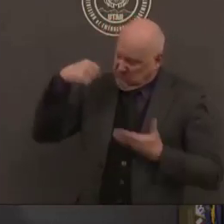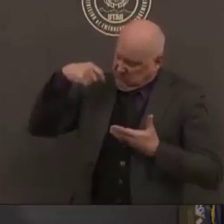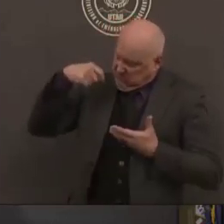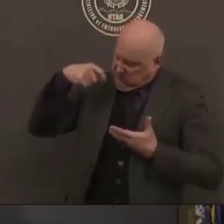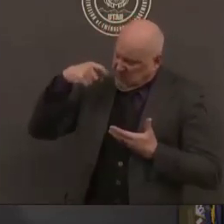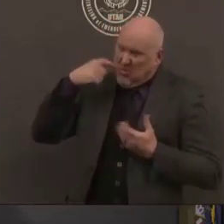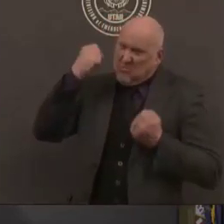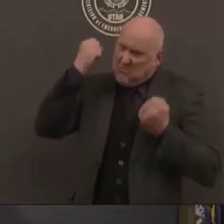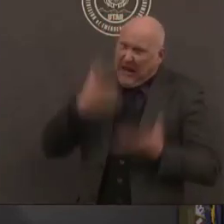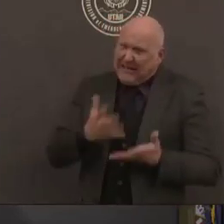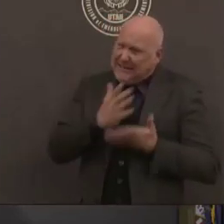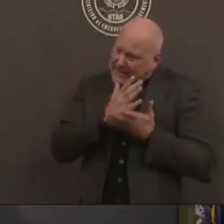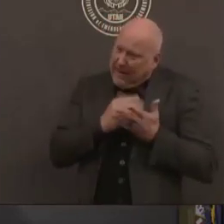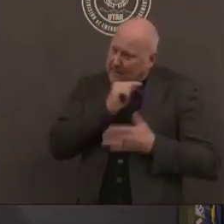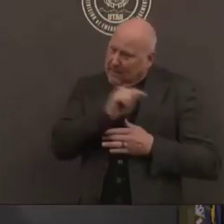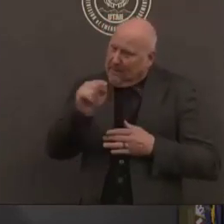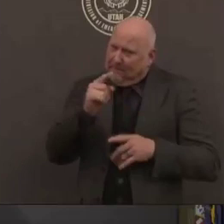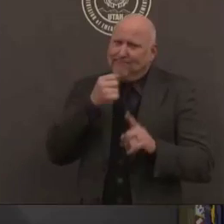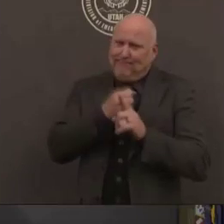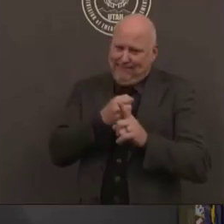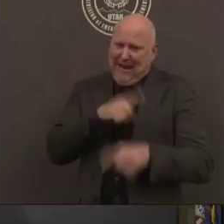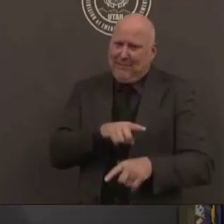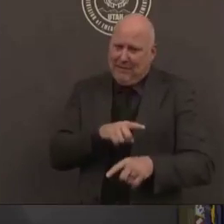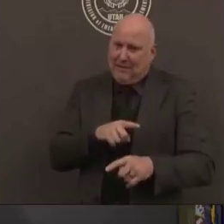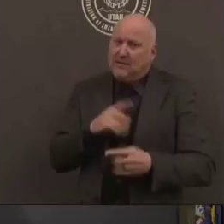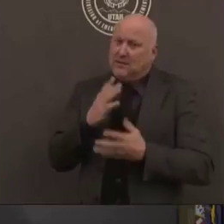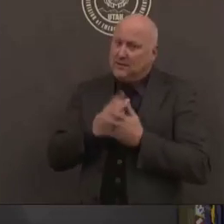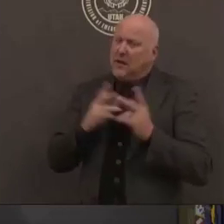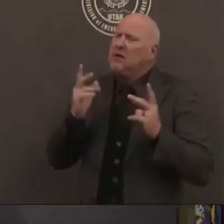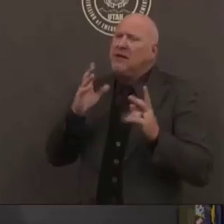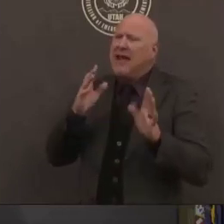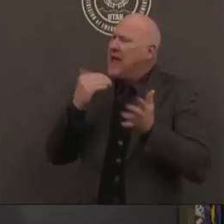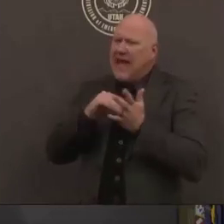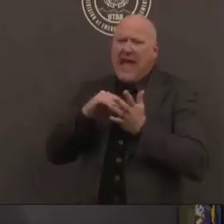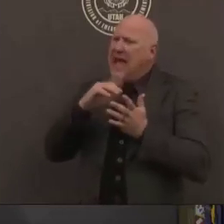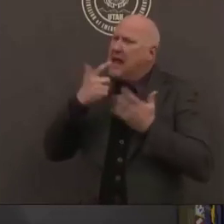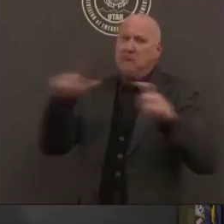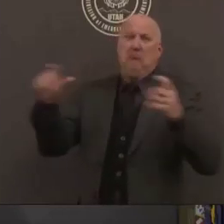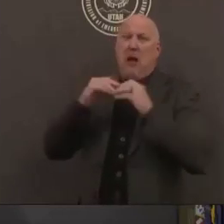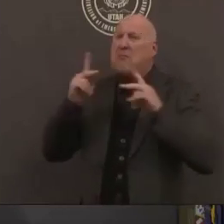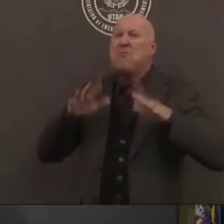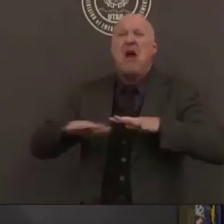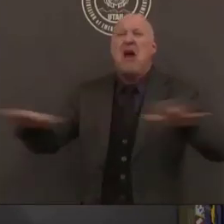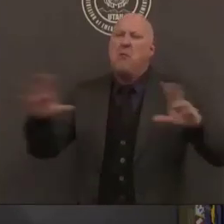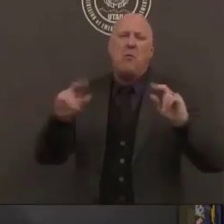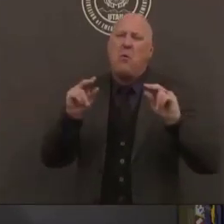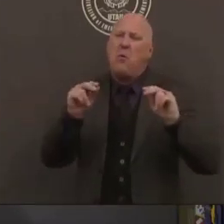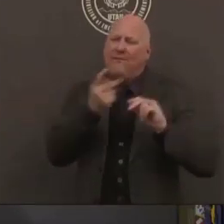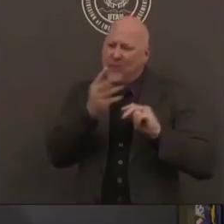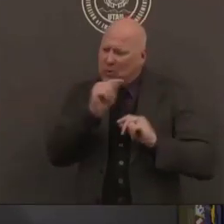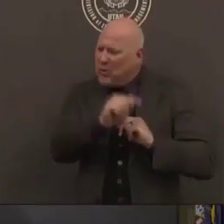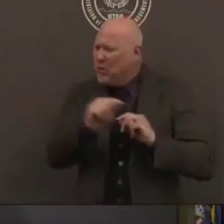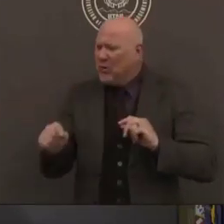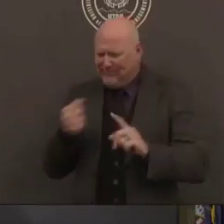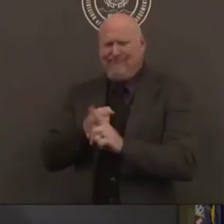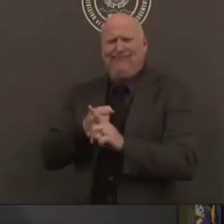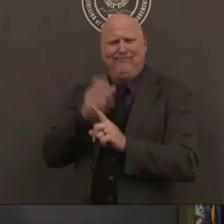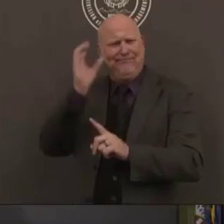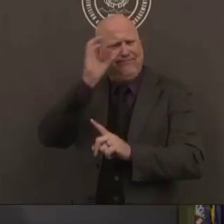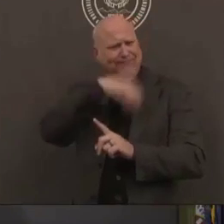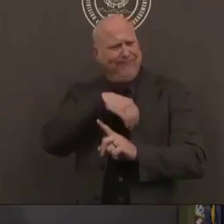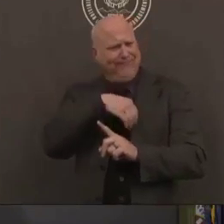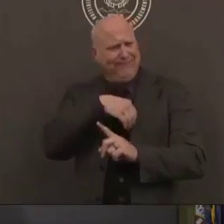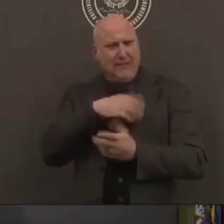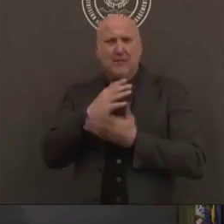There were some people who reported to us, although a very small number, that they received upwards of 15, some 20. A couple